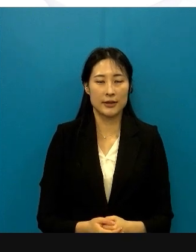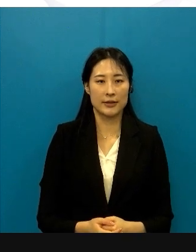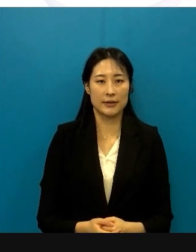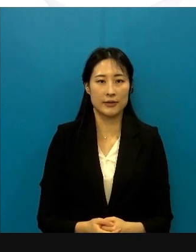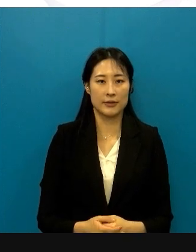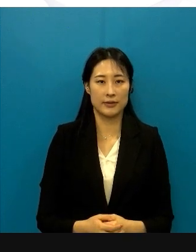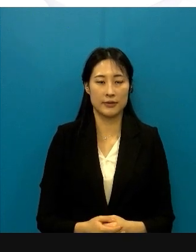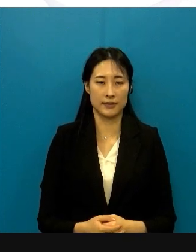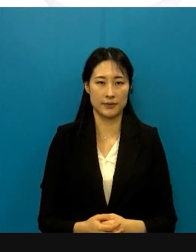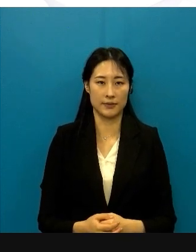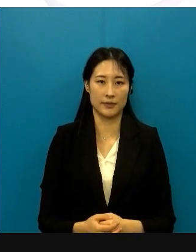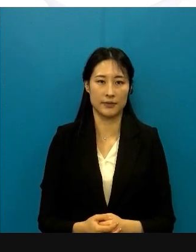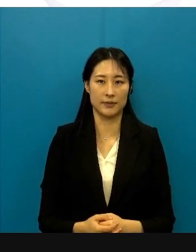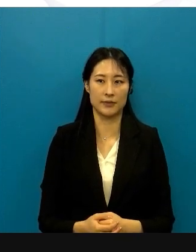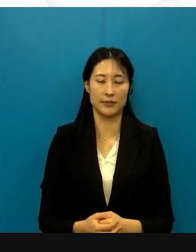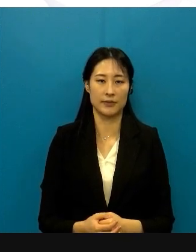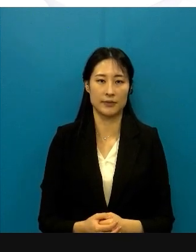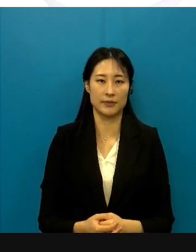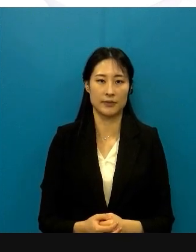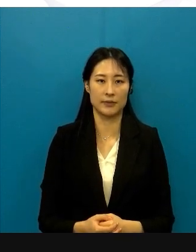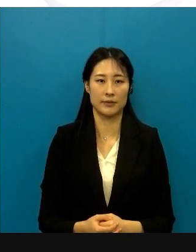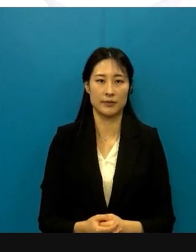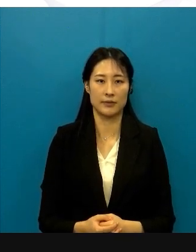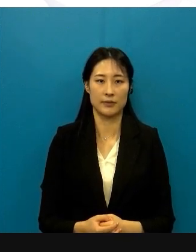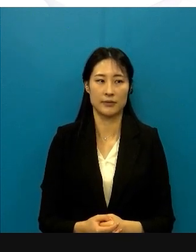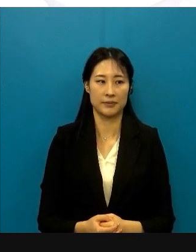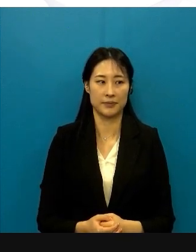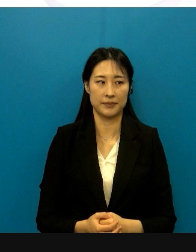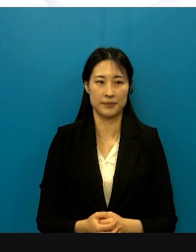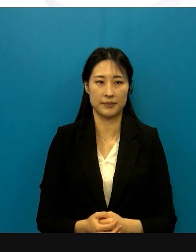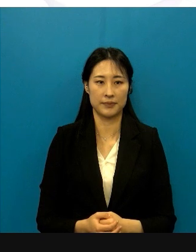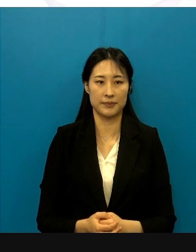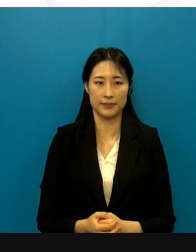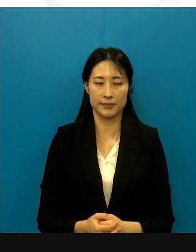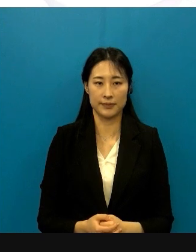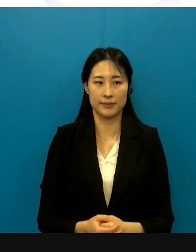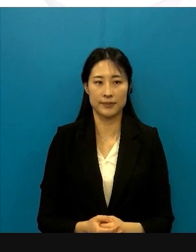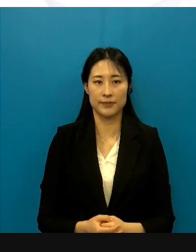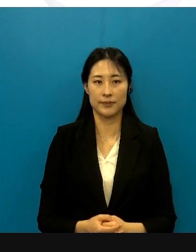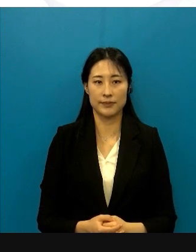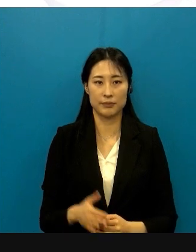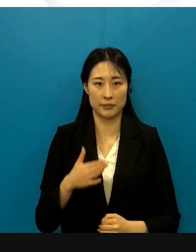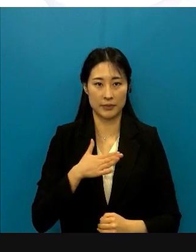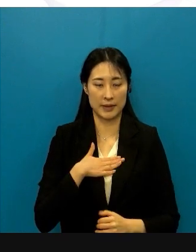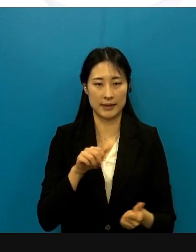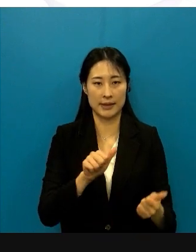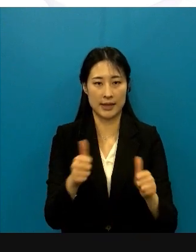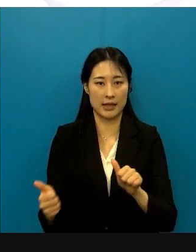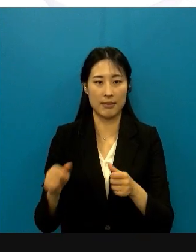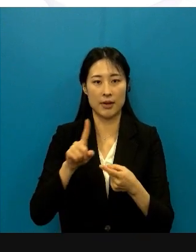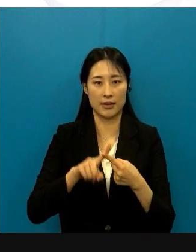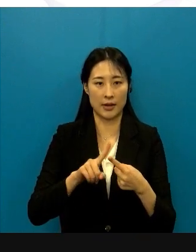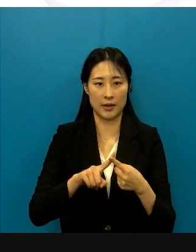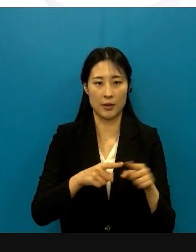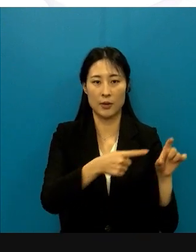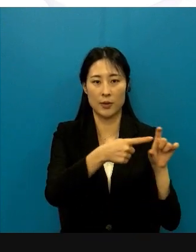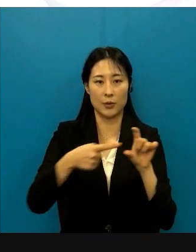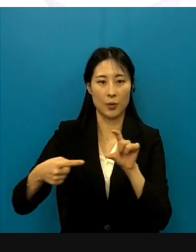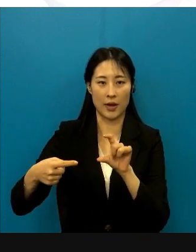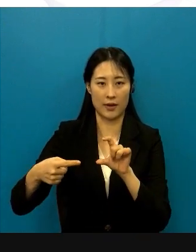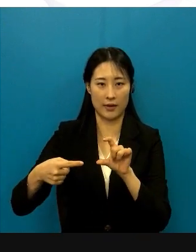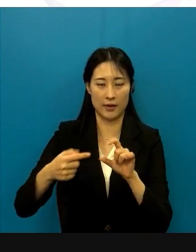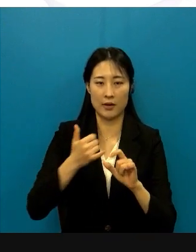So first of all, I will give you some death statistics about England and Germany. We will briefly look at